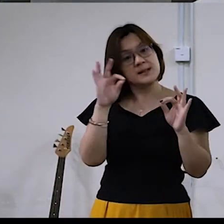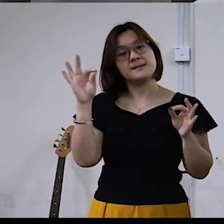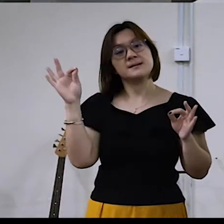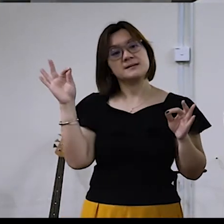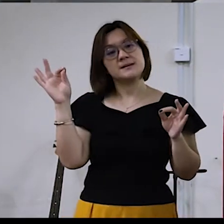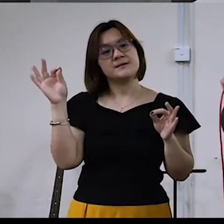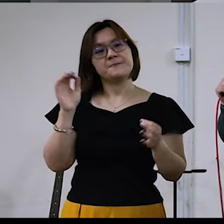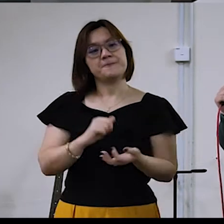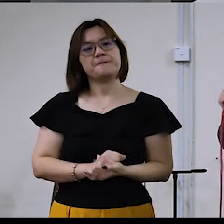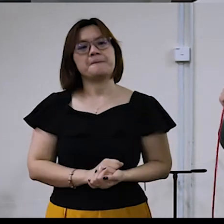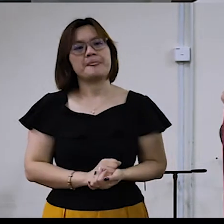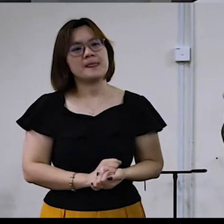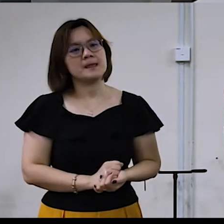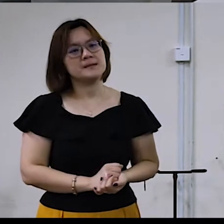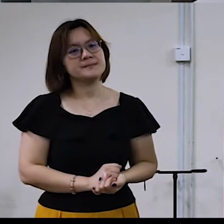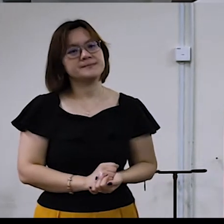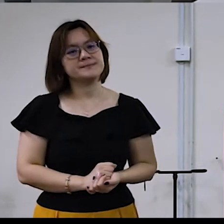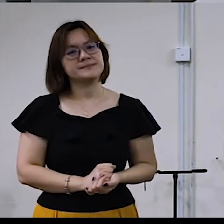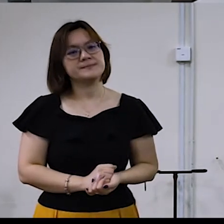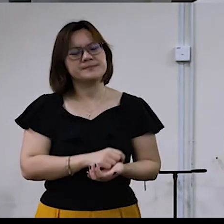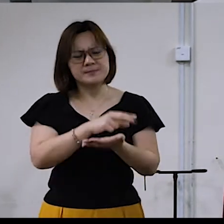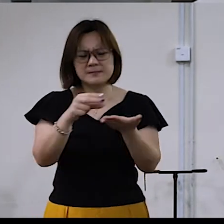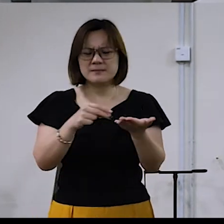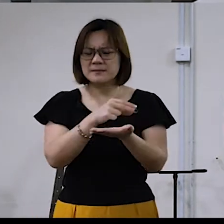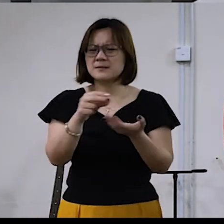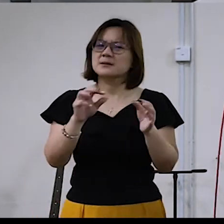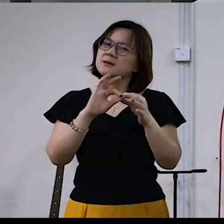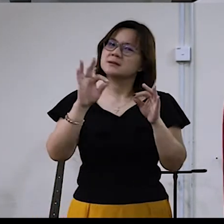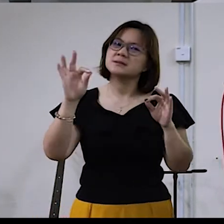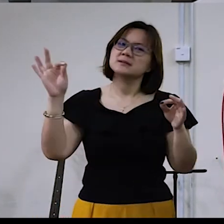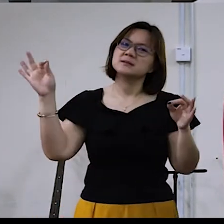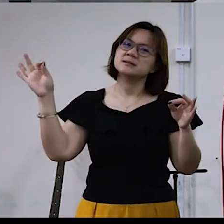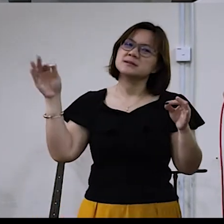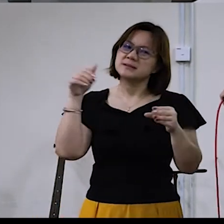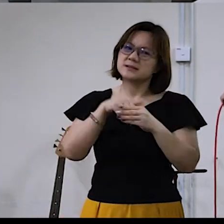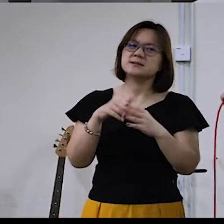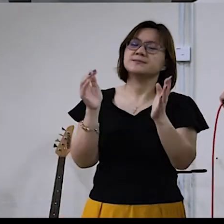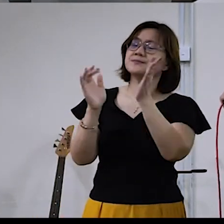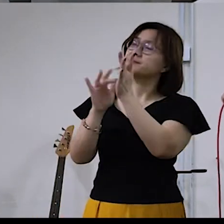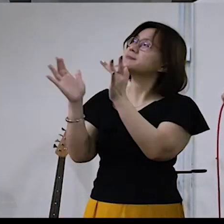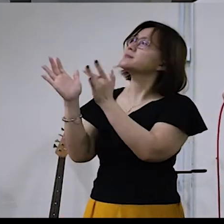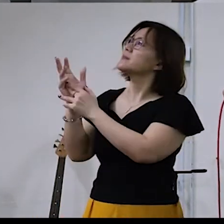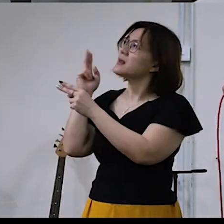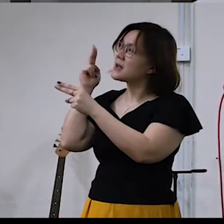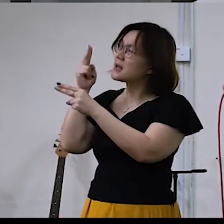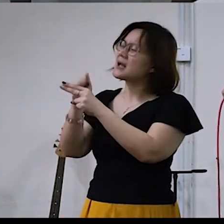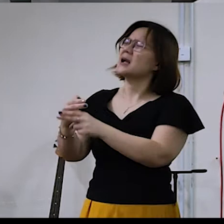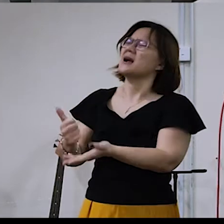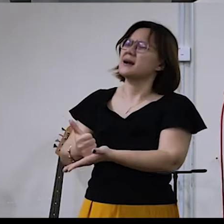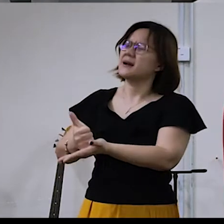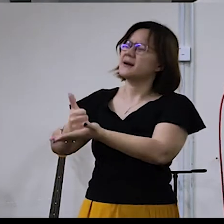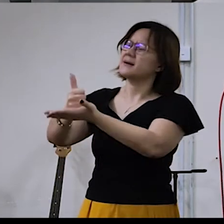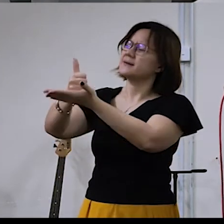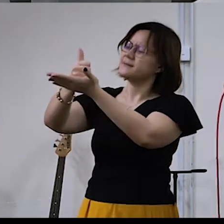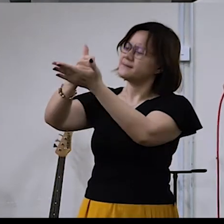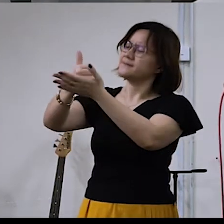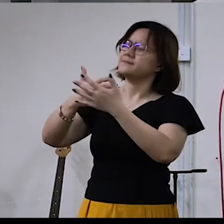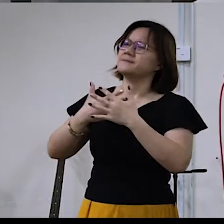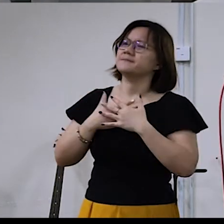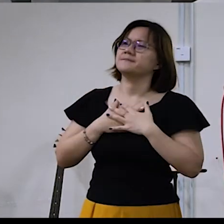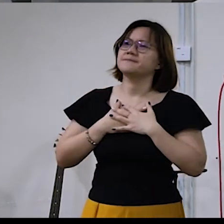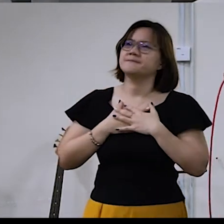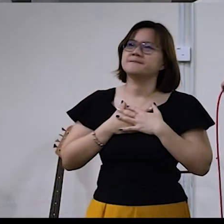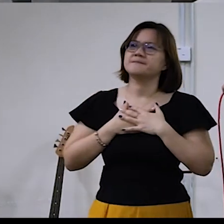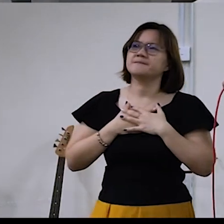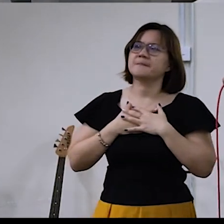Start asking, Holy Spirit, in Jesus' name, help me in my business. Holy Spirit, help me to